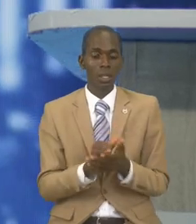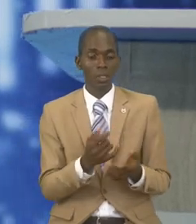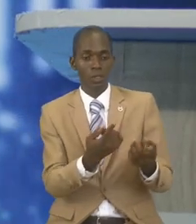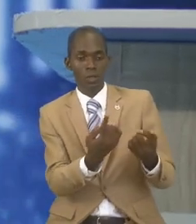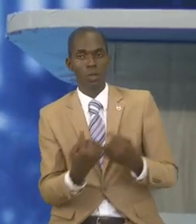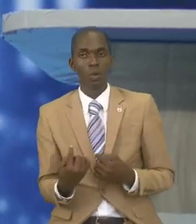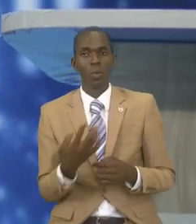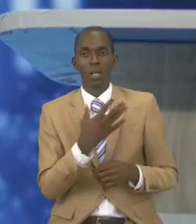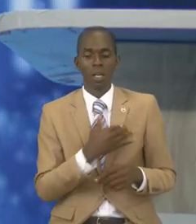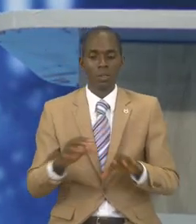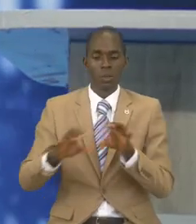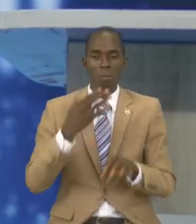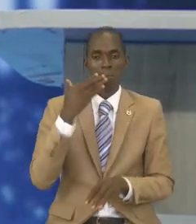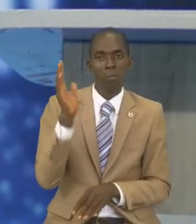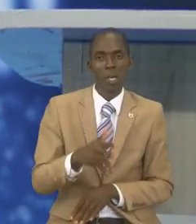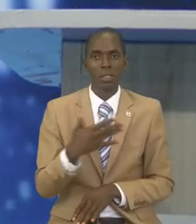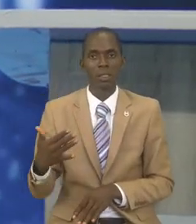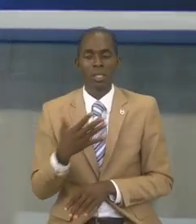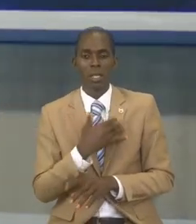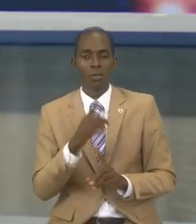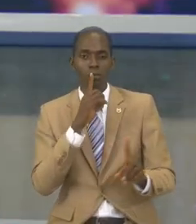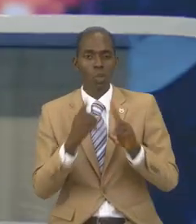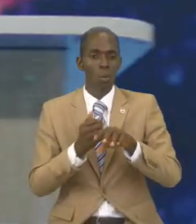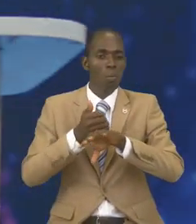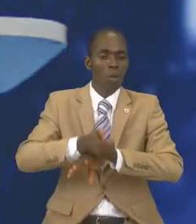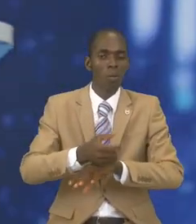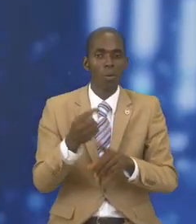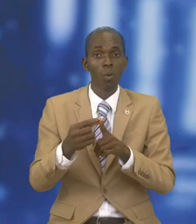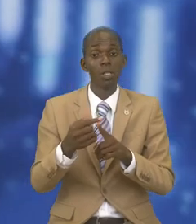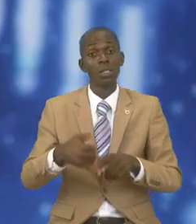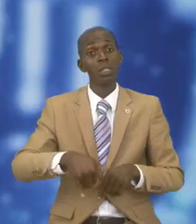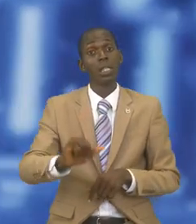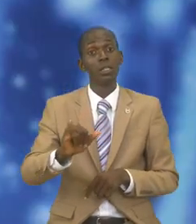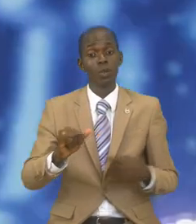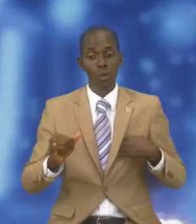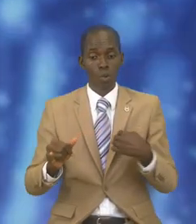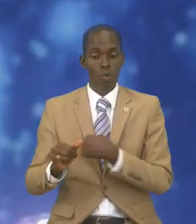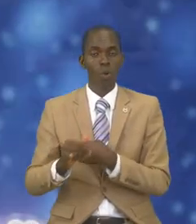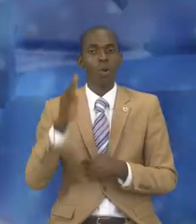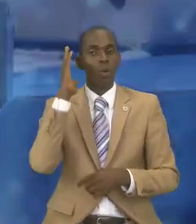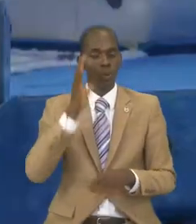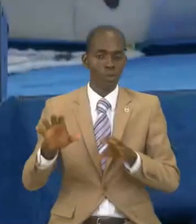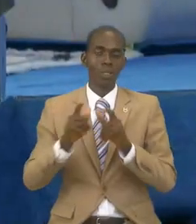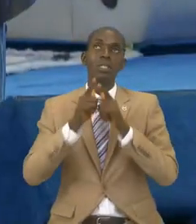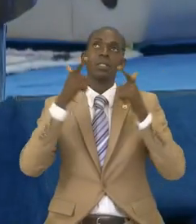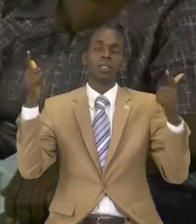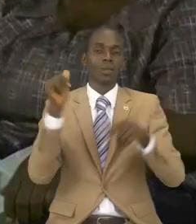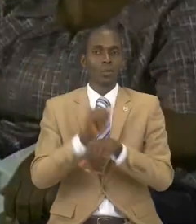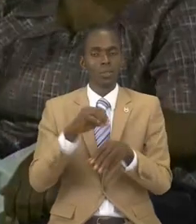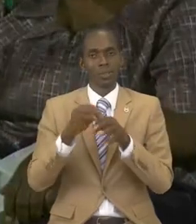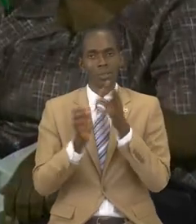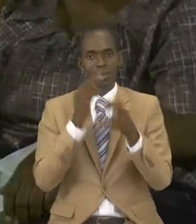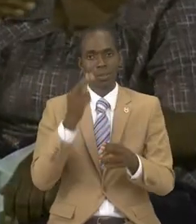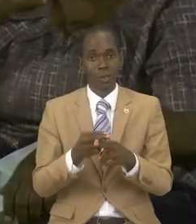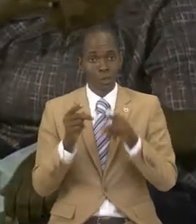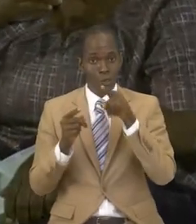does evil and he speaks blasphemy, yet we will do exploits.